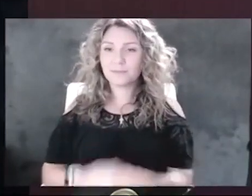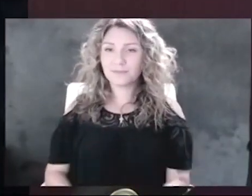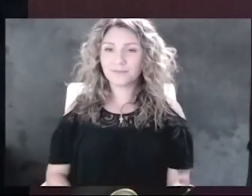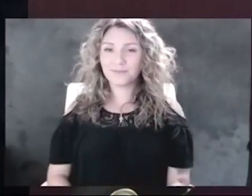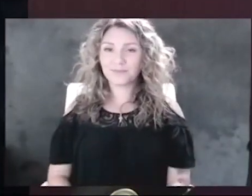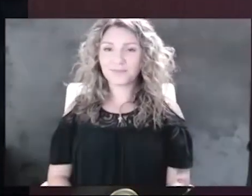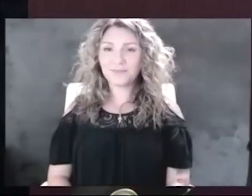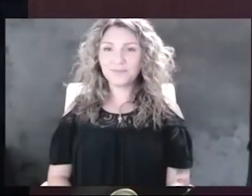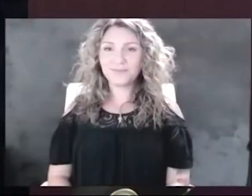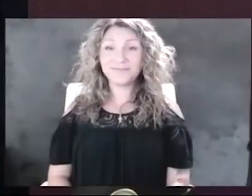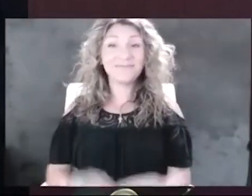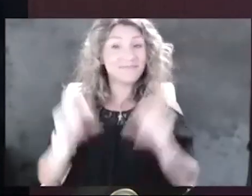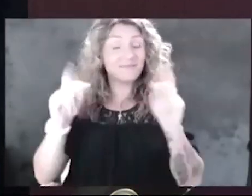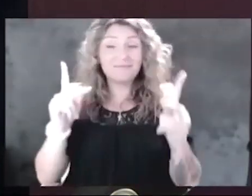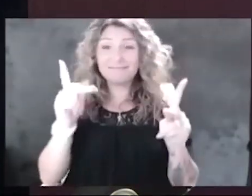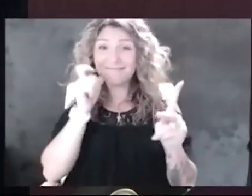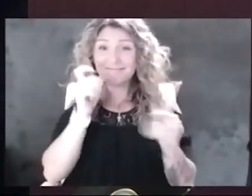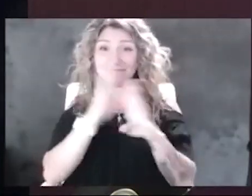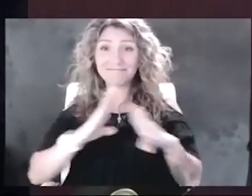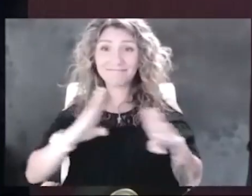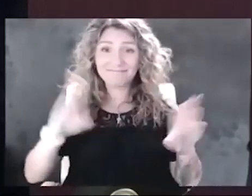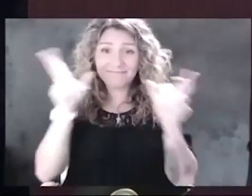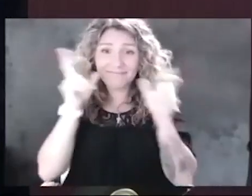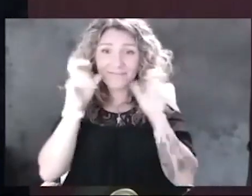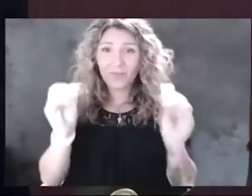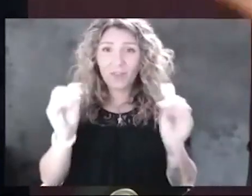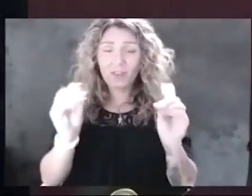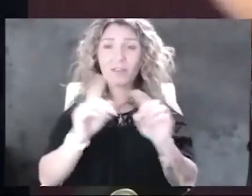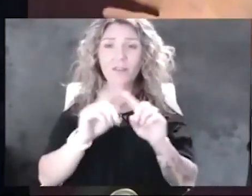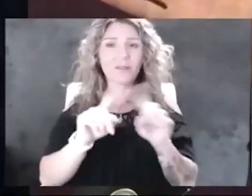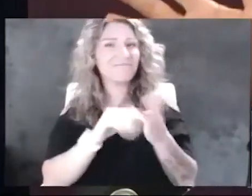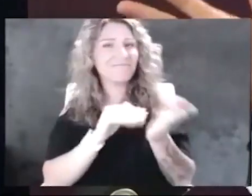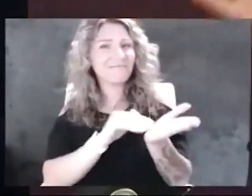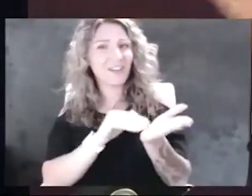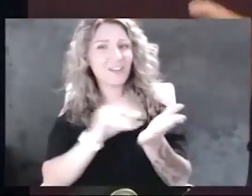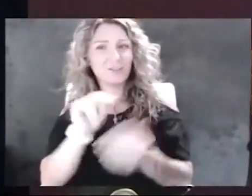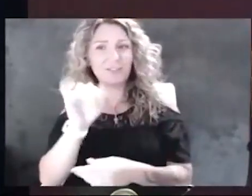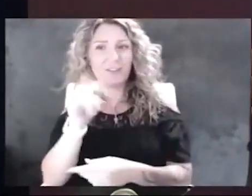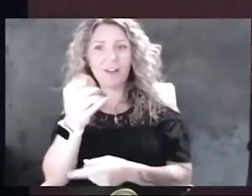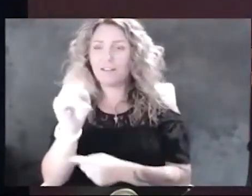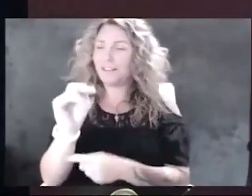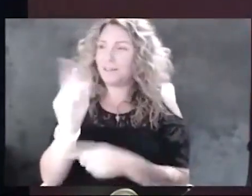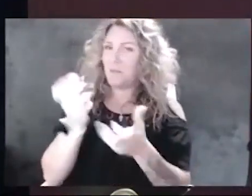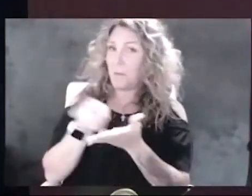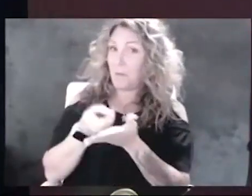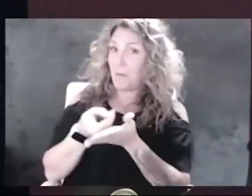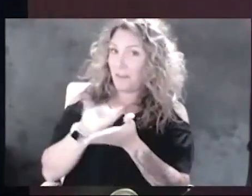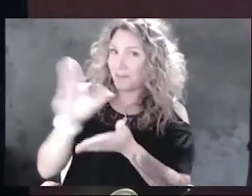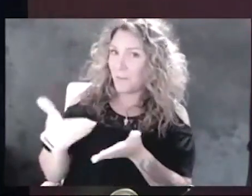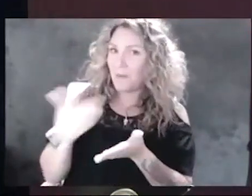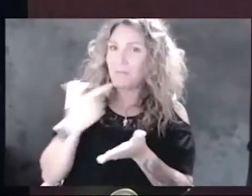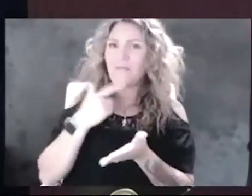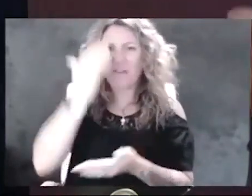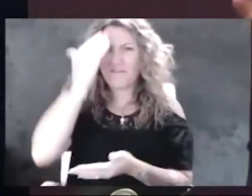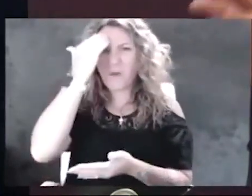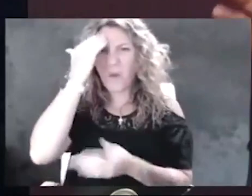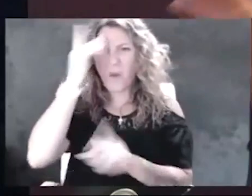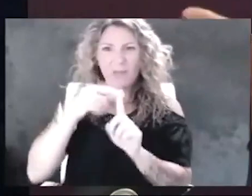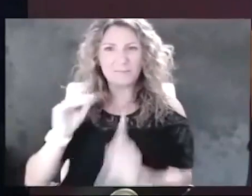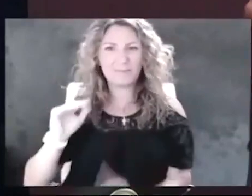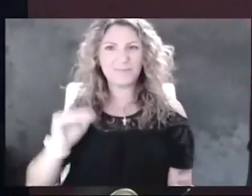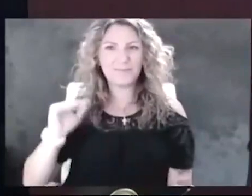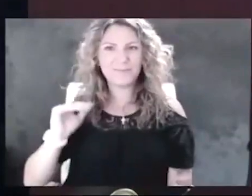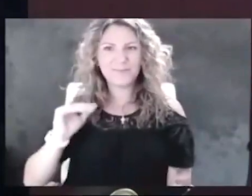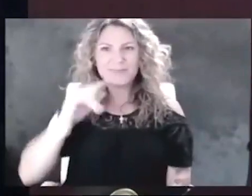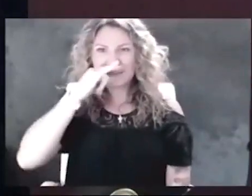Okay, I'm not hearing any. So Dr. Nelson, welcome here. Now, just to be honest, I've known Brad Nelson since he was a really little kid because I know his mom and